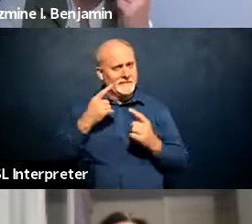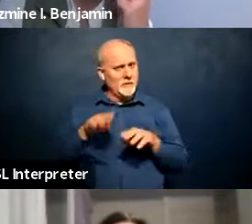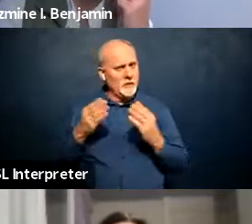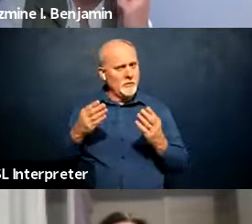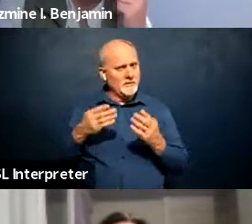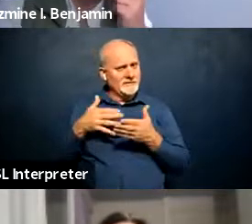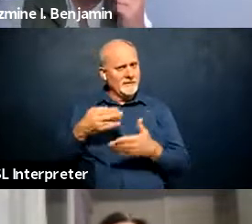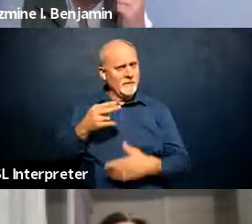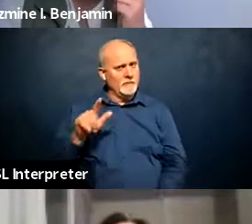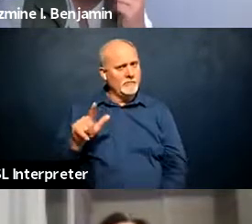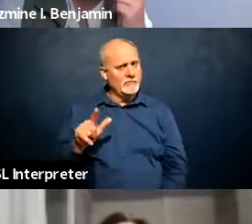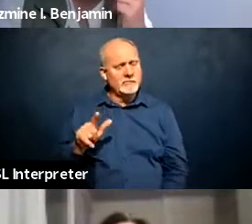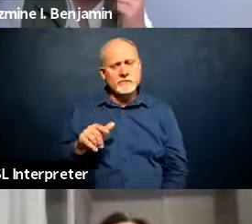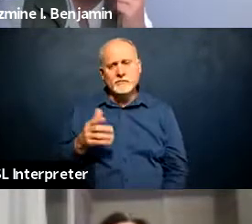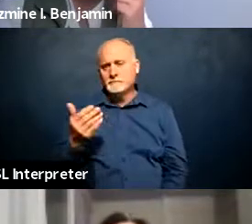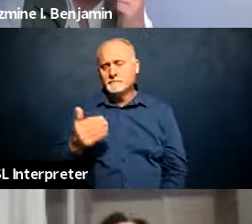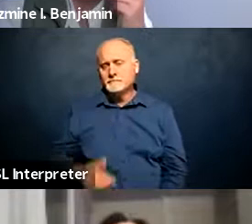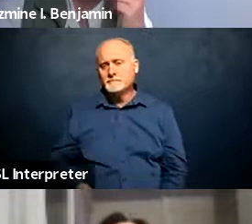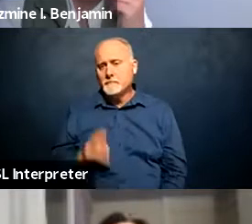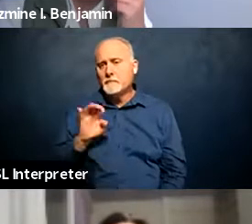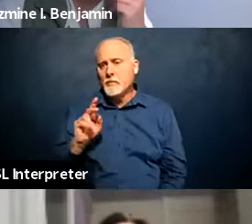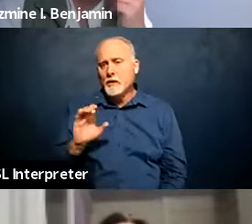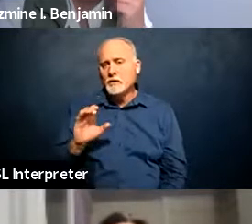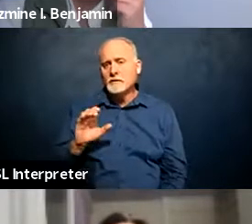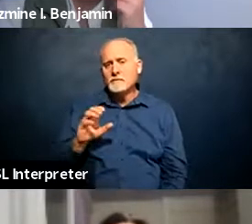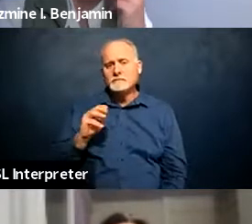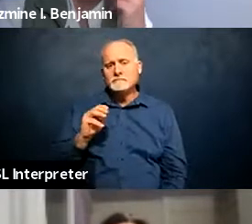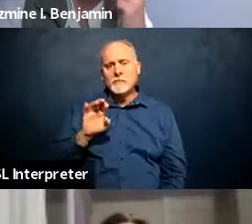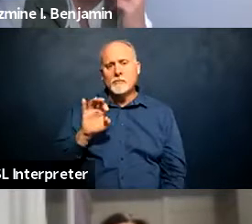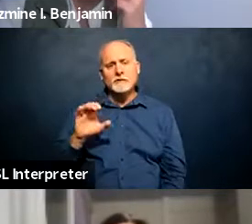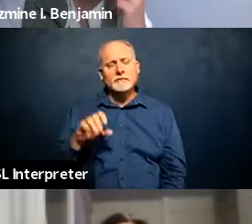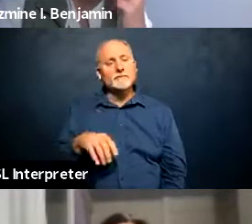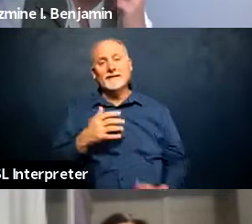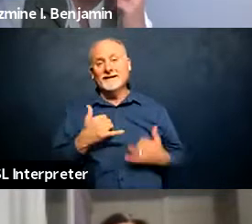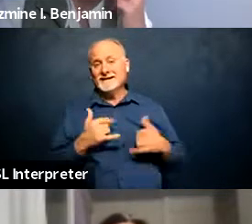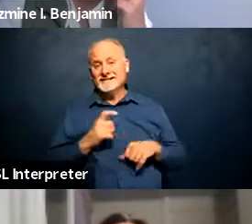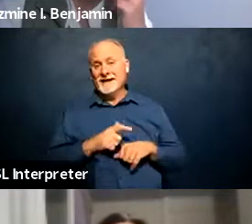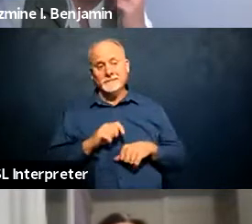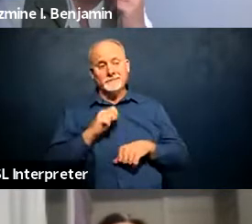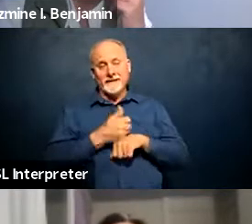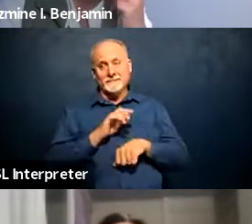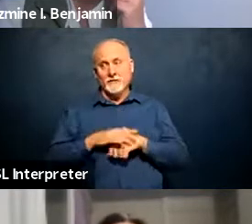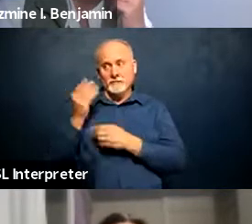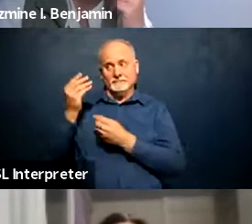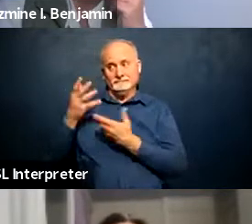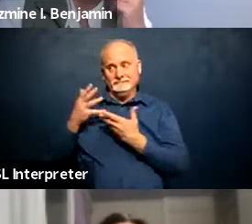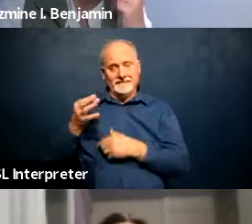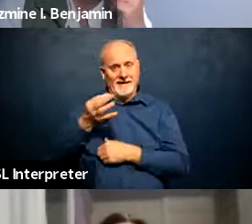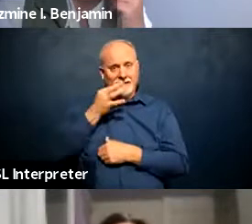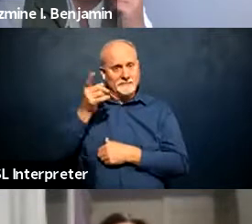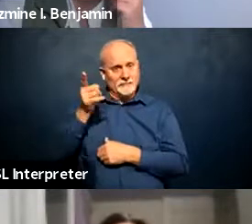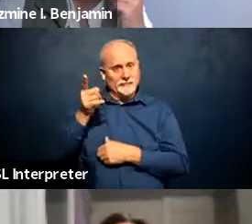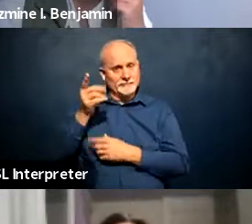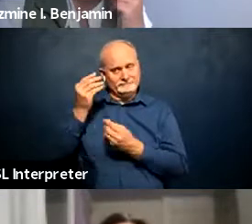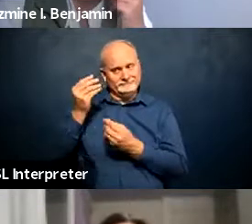pass it over to Mark. Thanks for the question, Natalie. At this time, again, based on the advice of our experts on campus